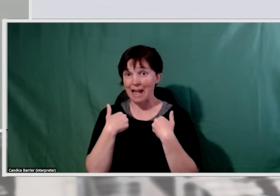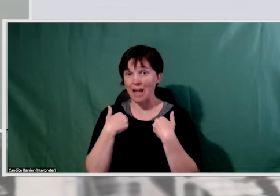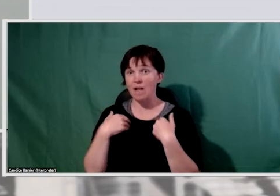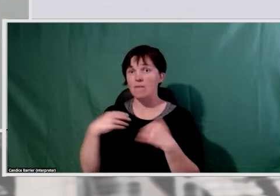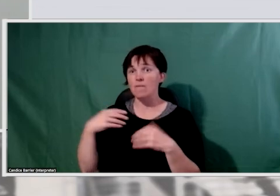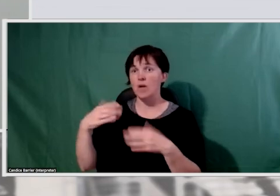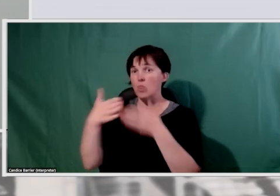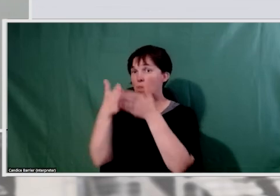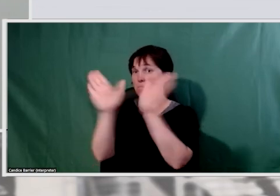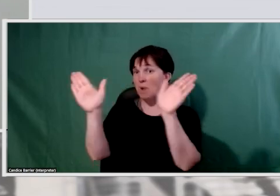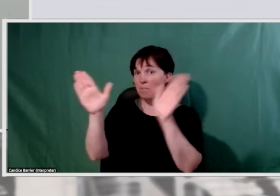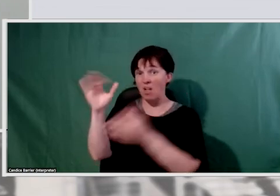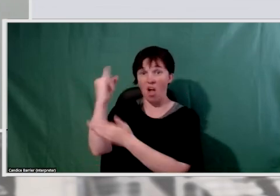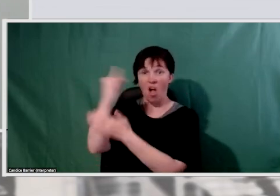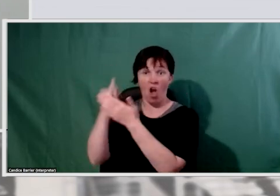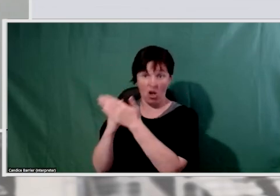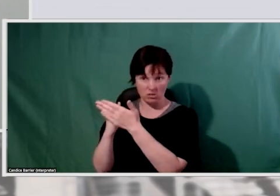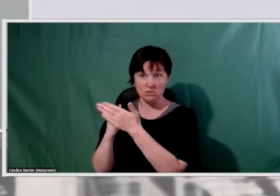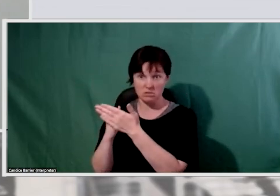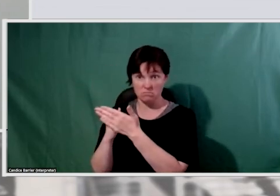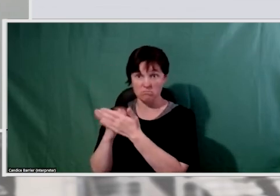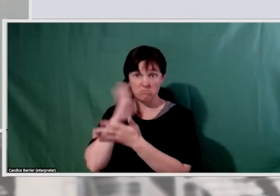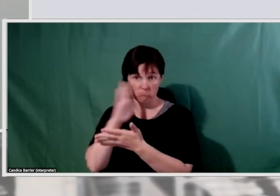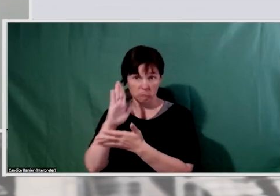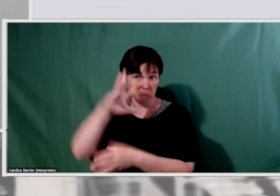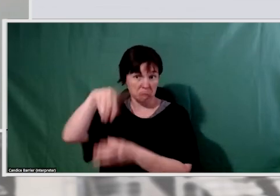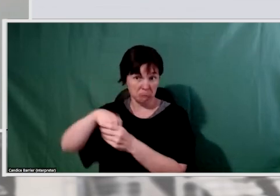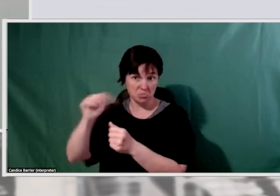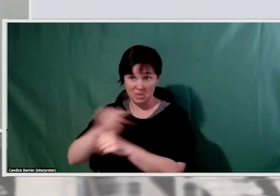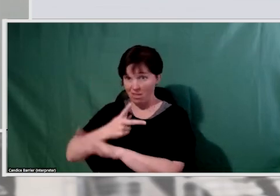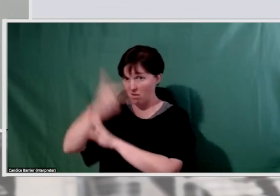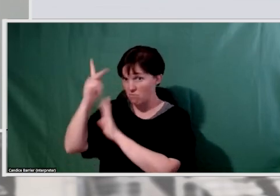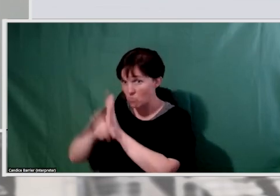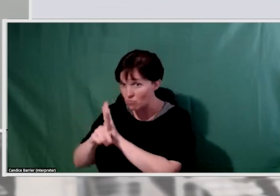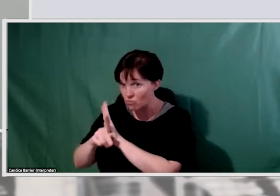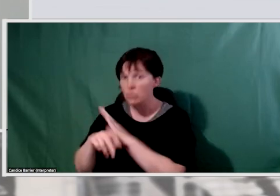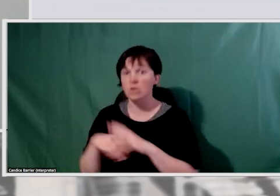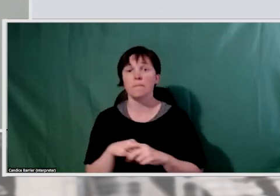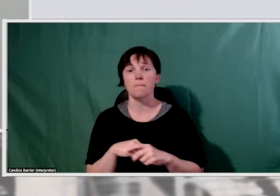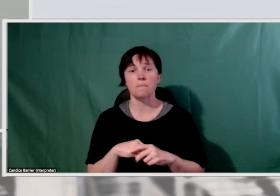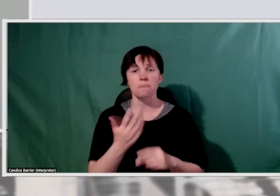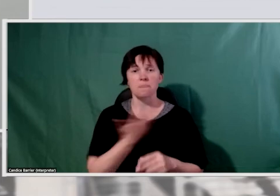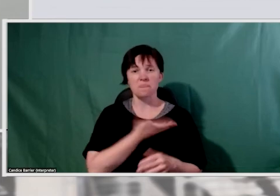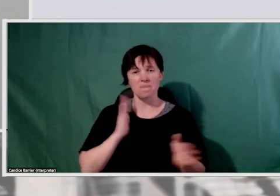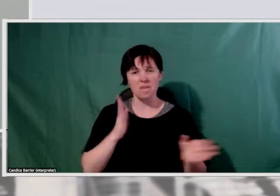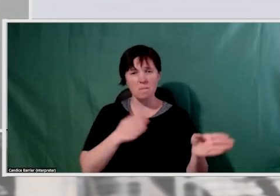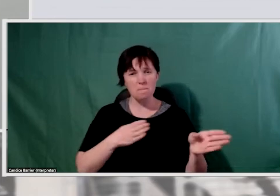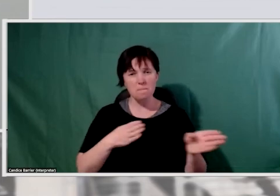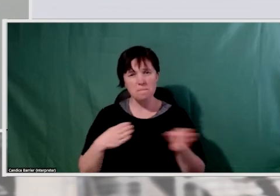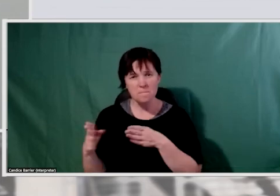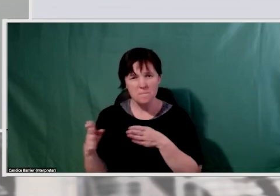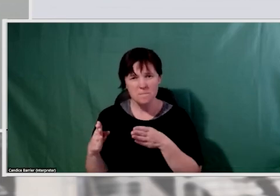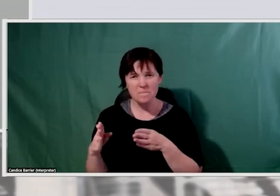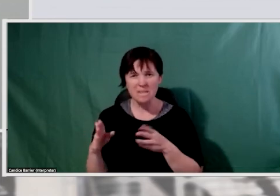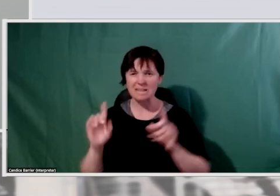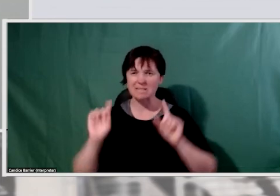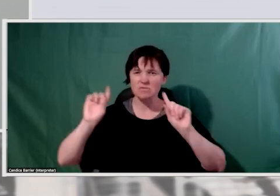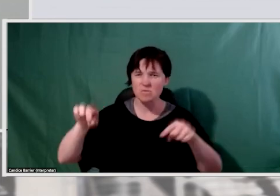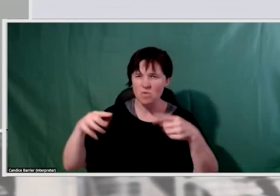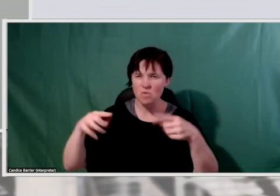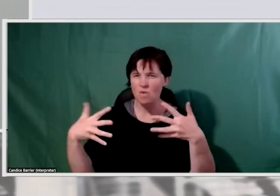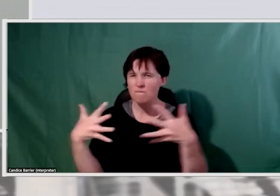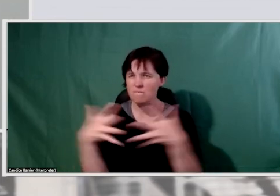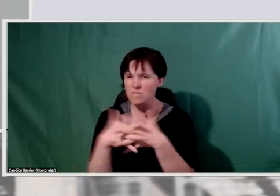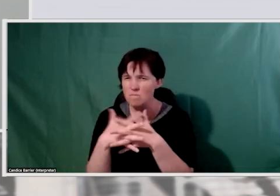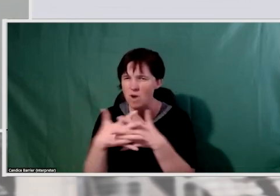take place as part of that project. And our plan is to go to a football game or